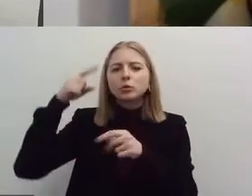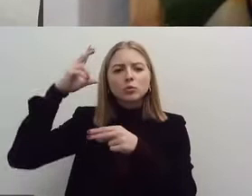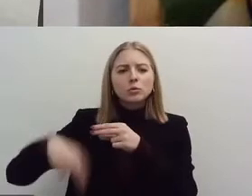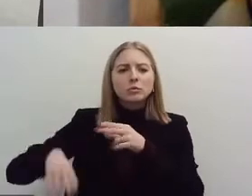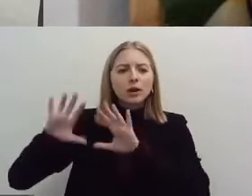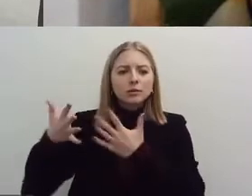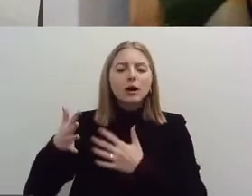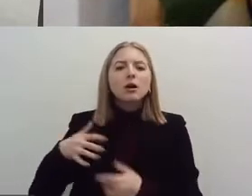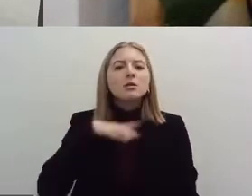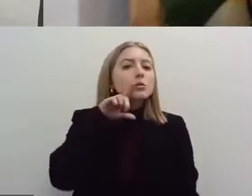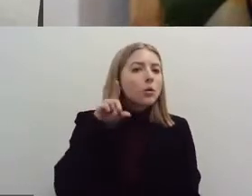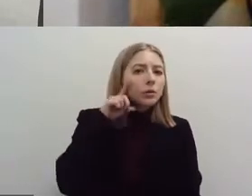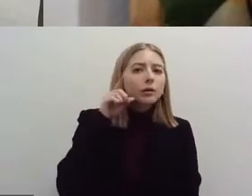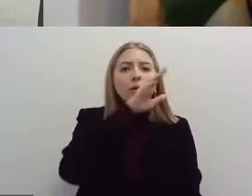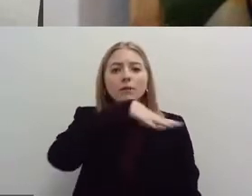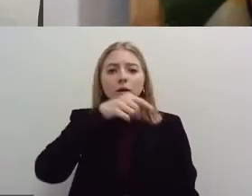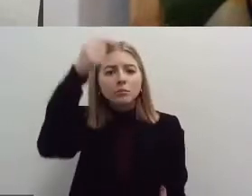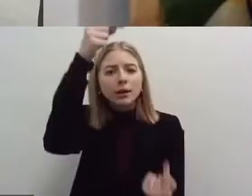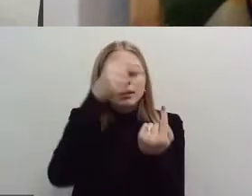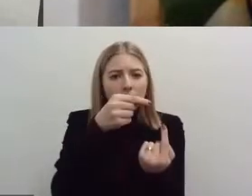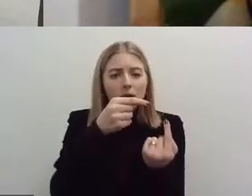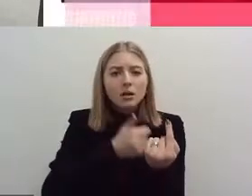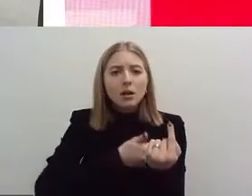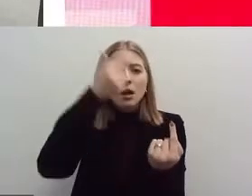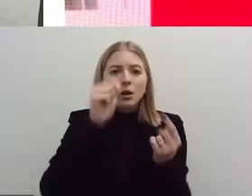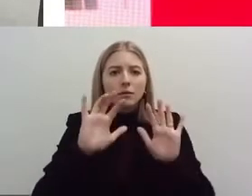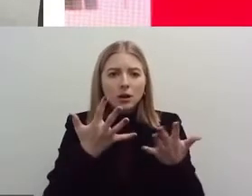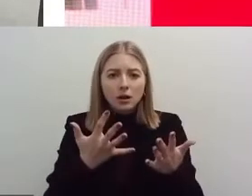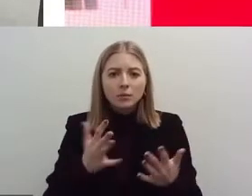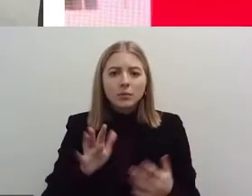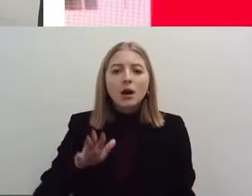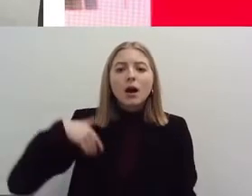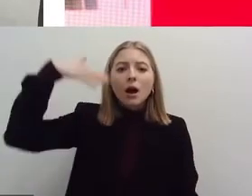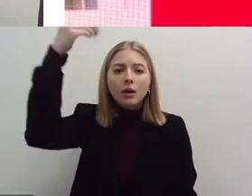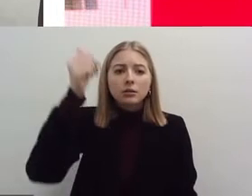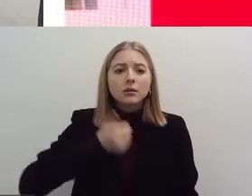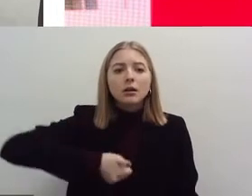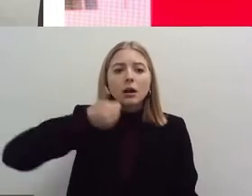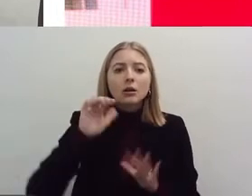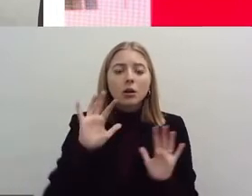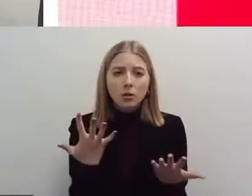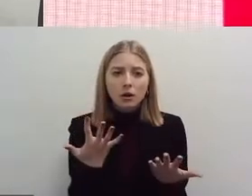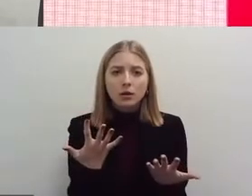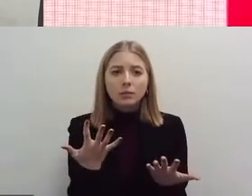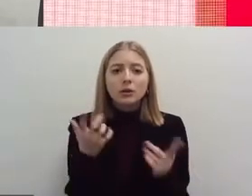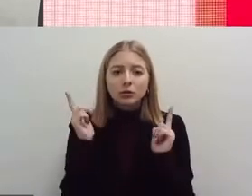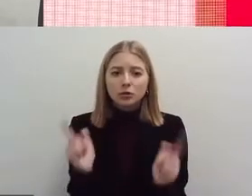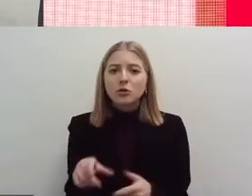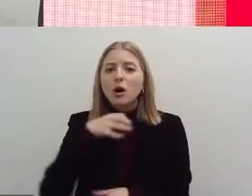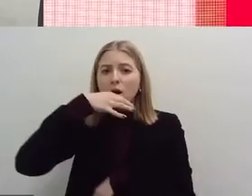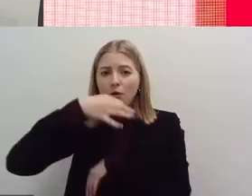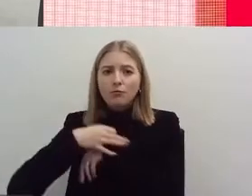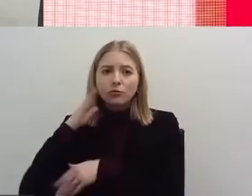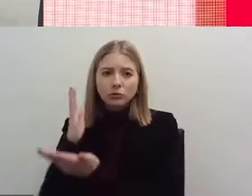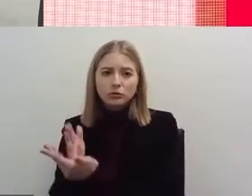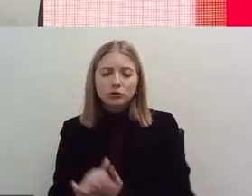a better future and their well-being as well. Indeed, while some of these issues are quite jarring and